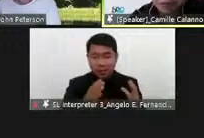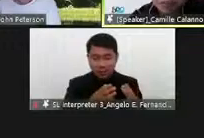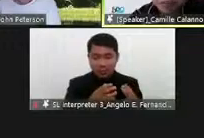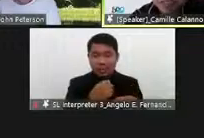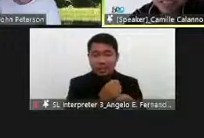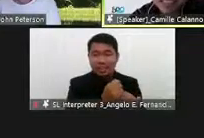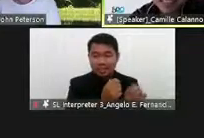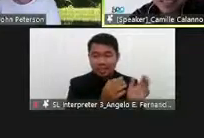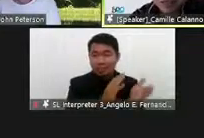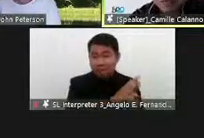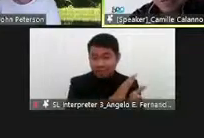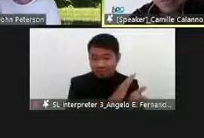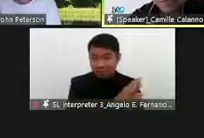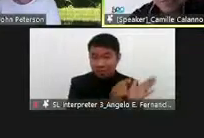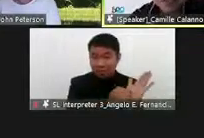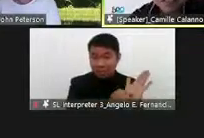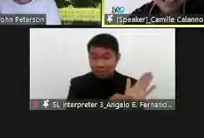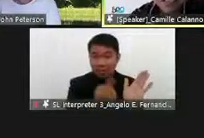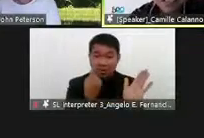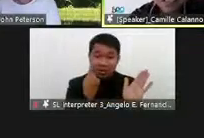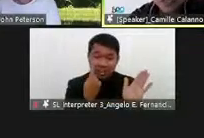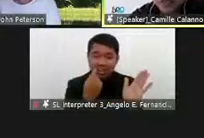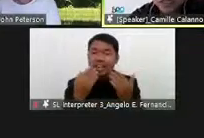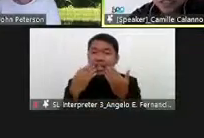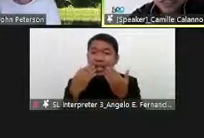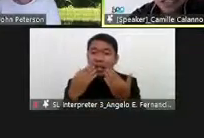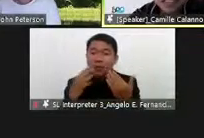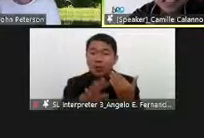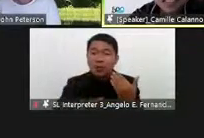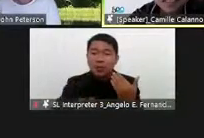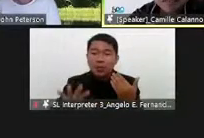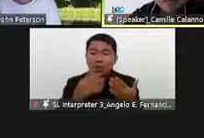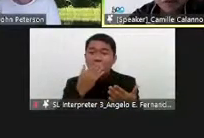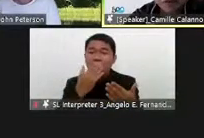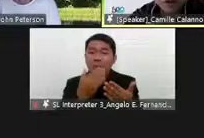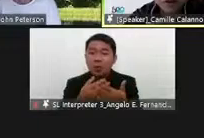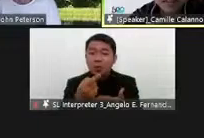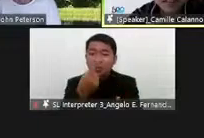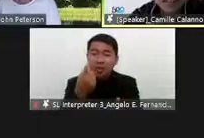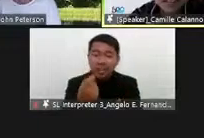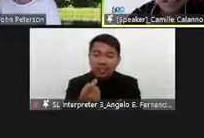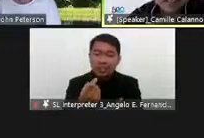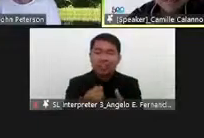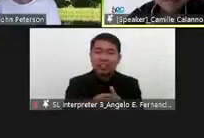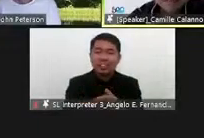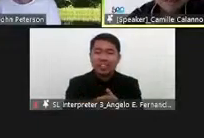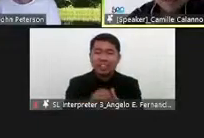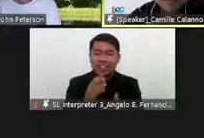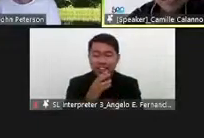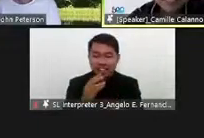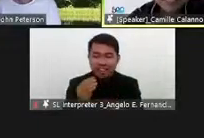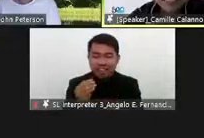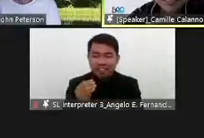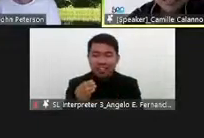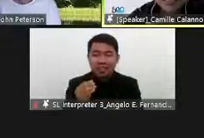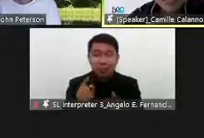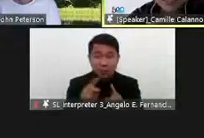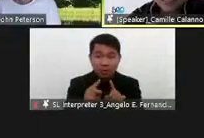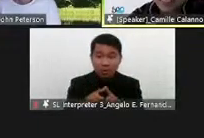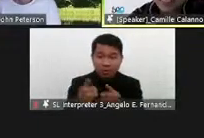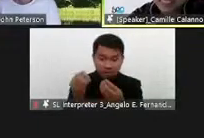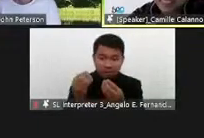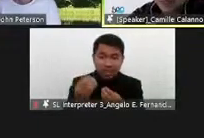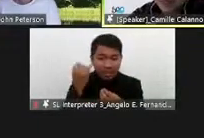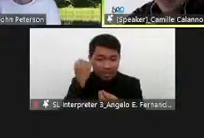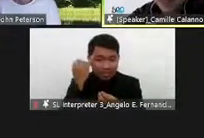thank everyone for attending this conference, for the good questions, and for giving us ideas on